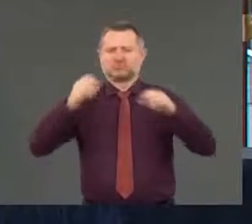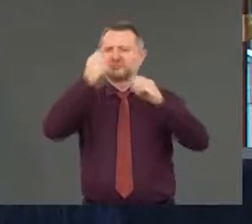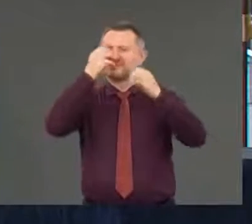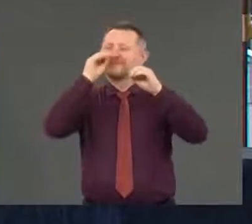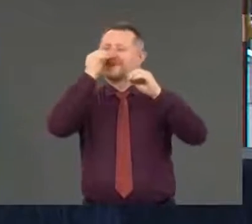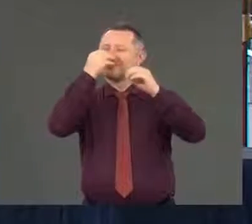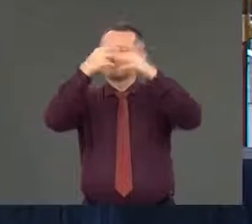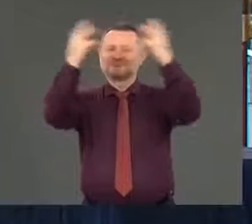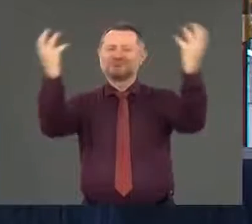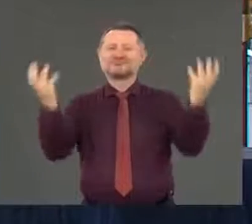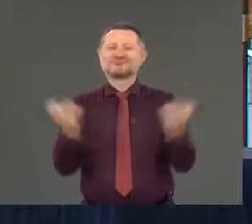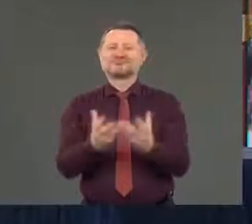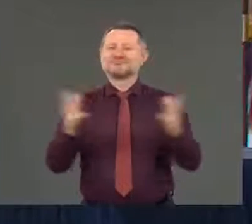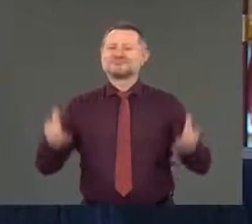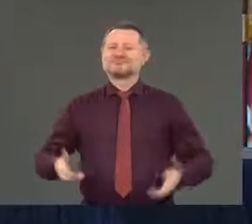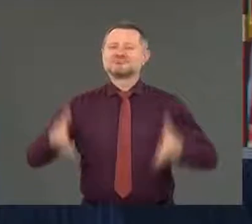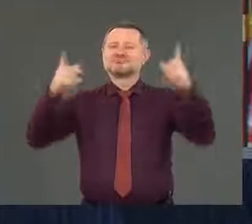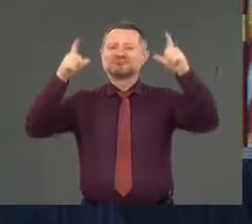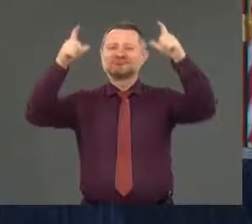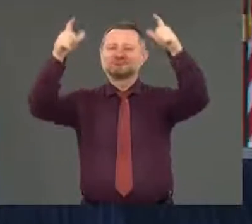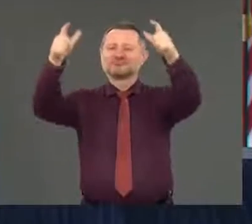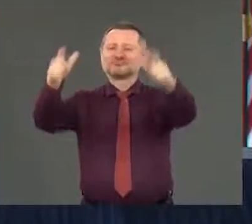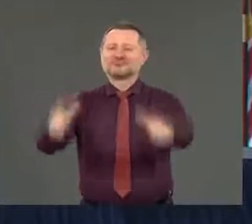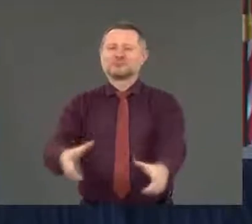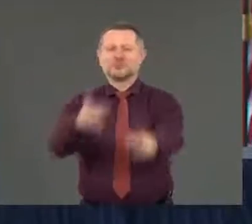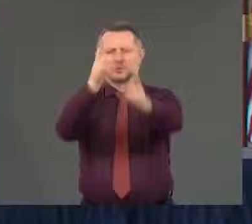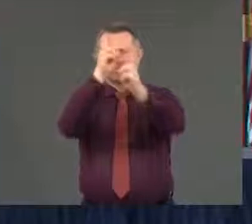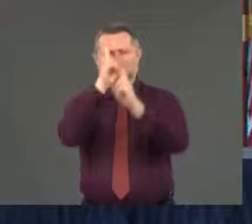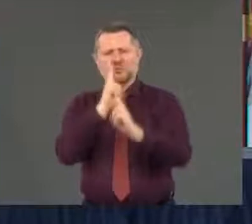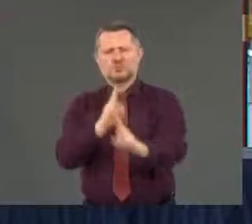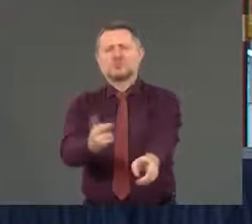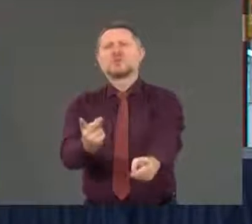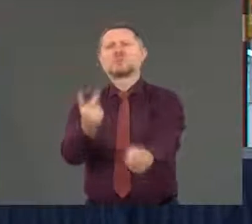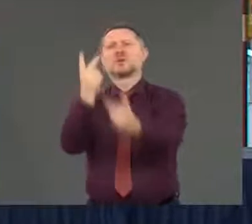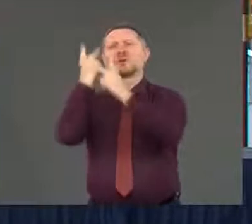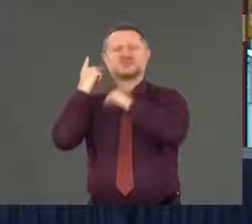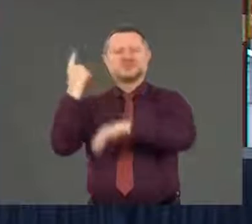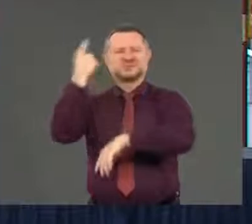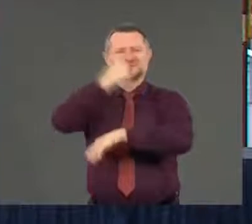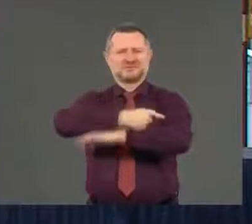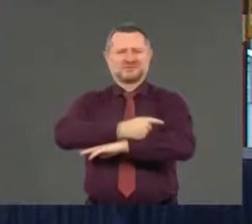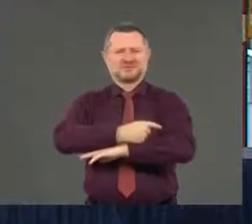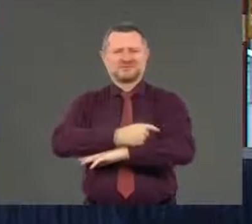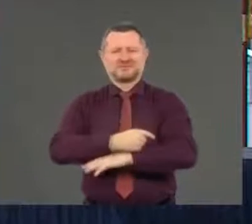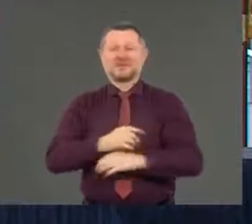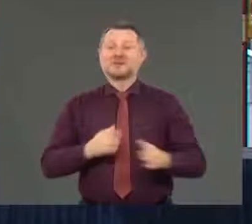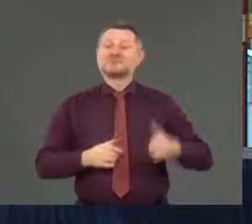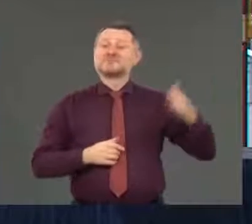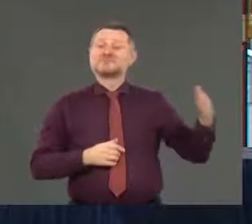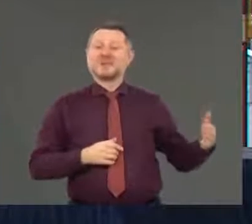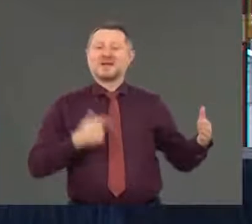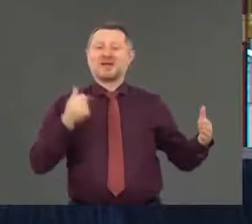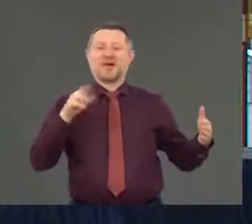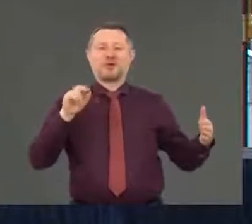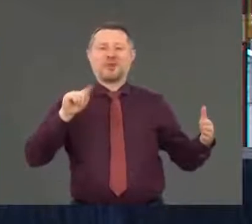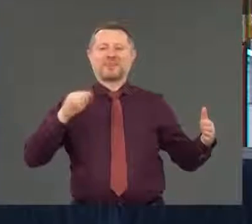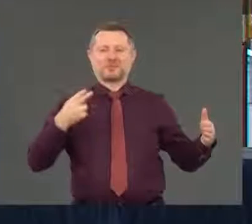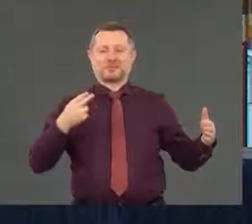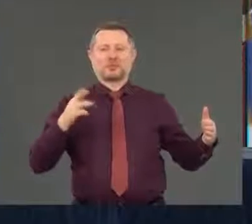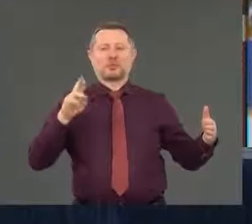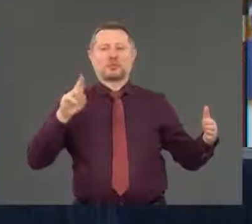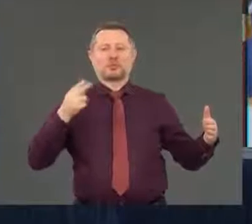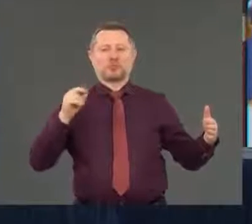in honor of Memorial Day. To her left, Gareth Rhodes, who's been working with